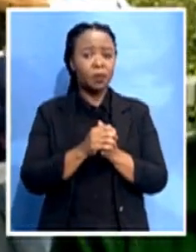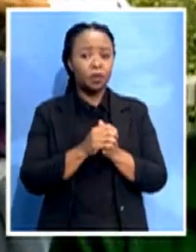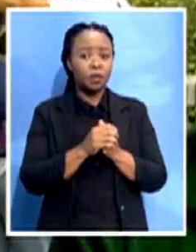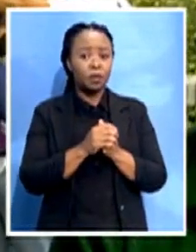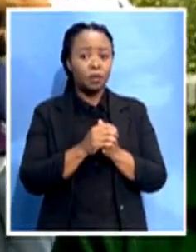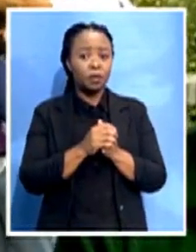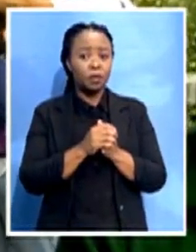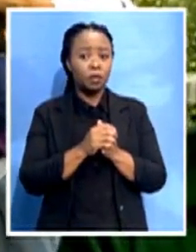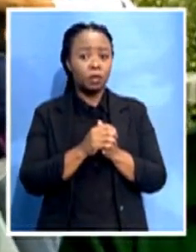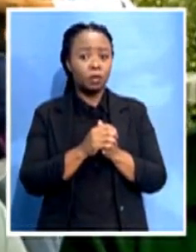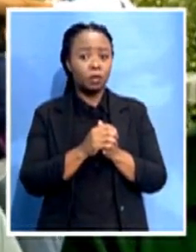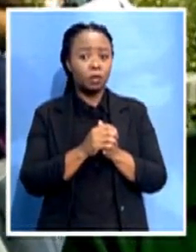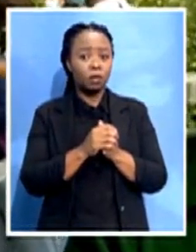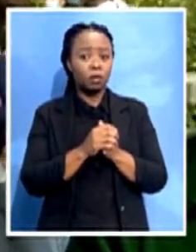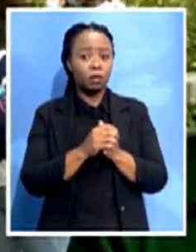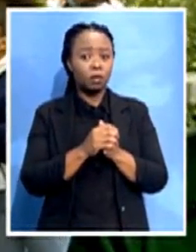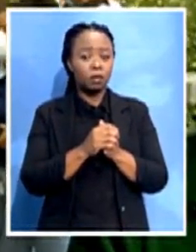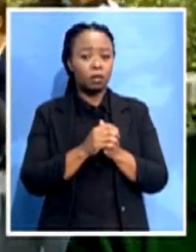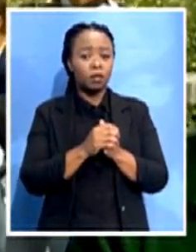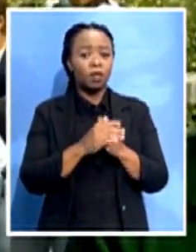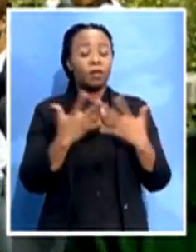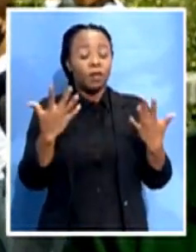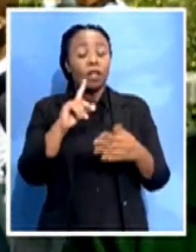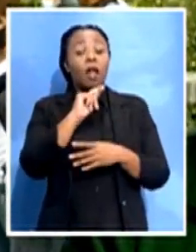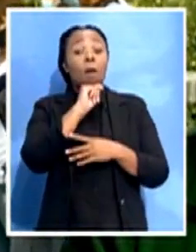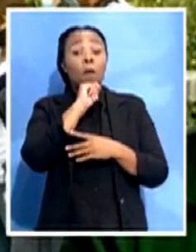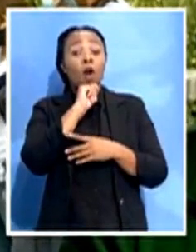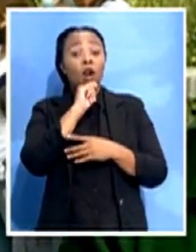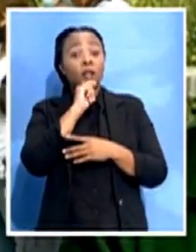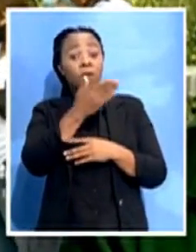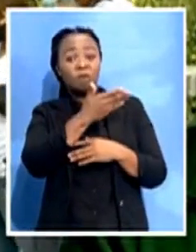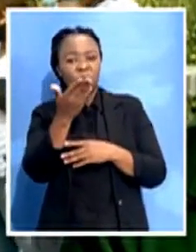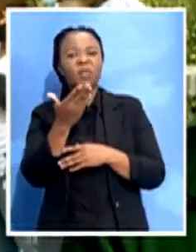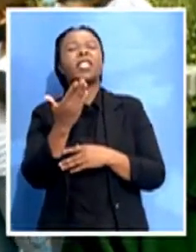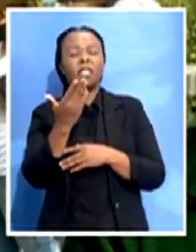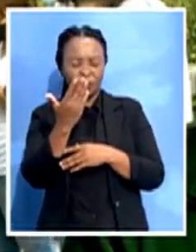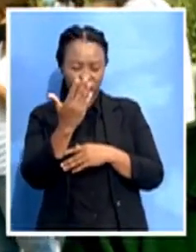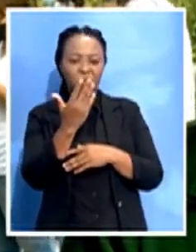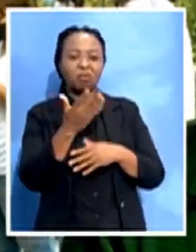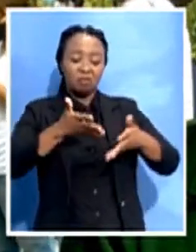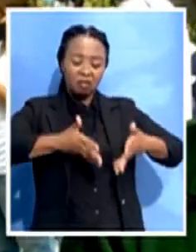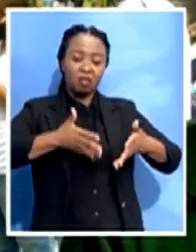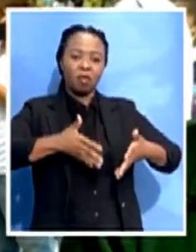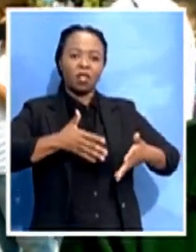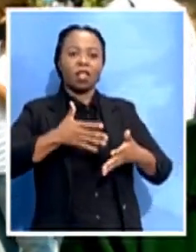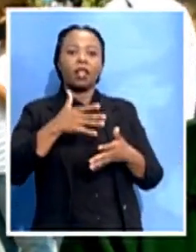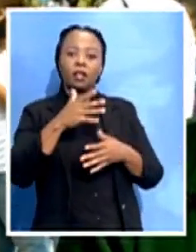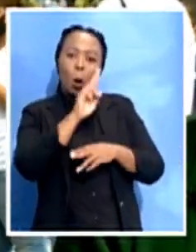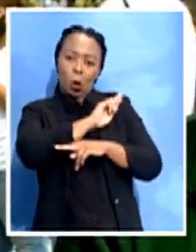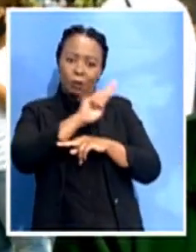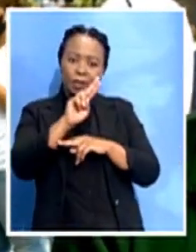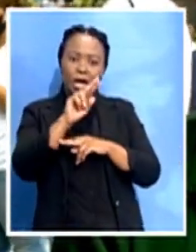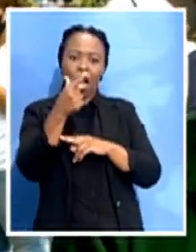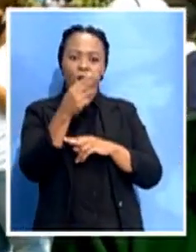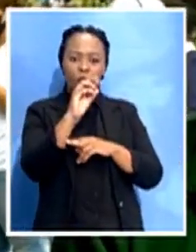Yes, a very warm good morning to you, and we are standing here at Groote Schuur Hospital, of course, where this morning private GPs